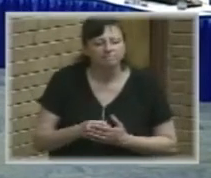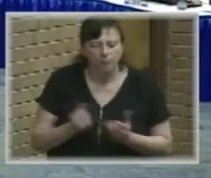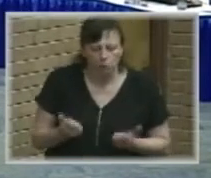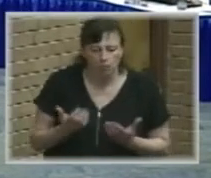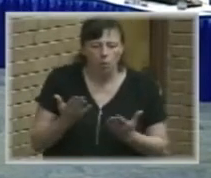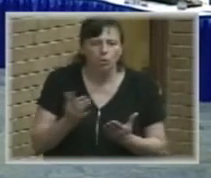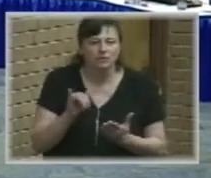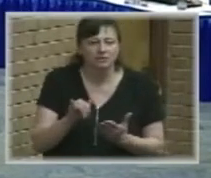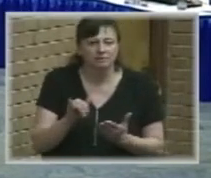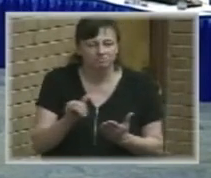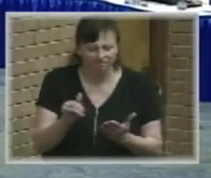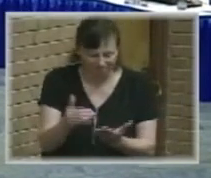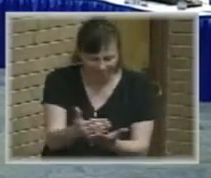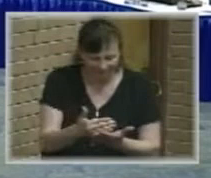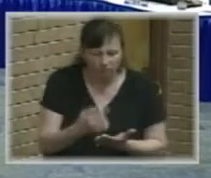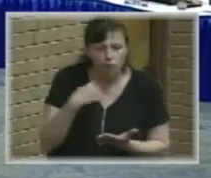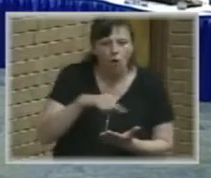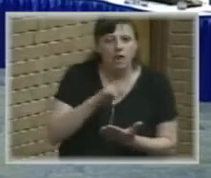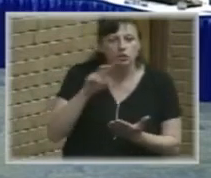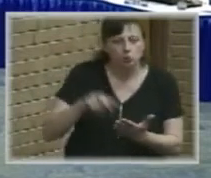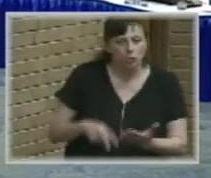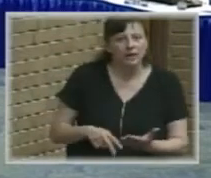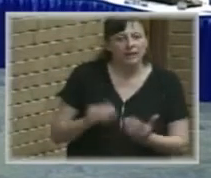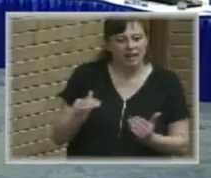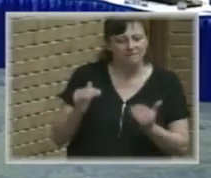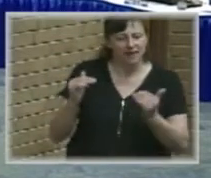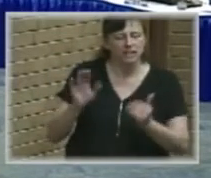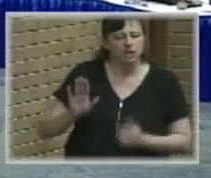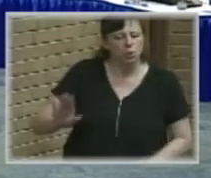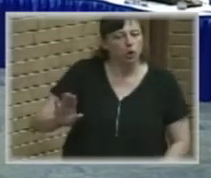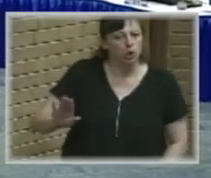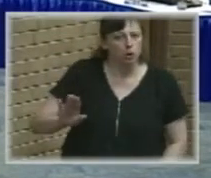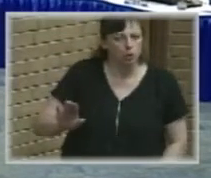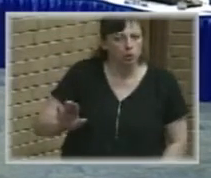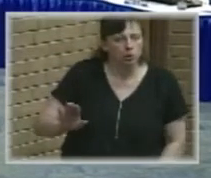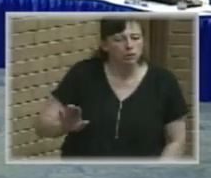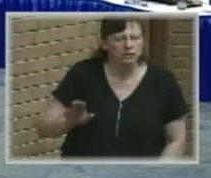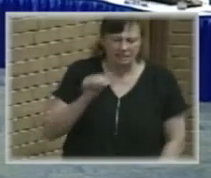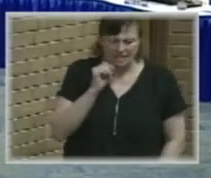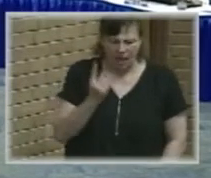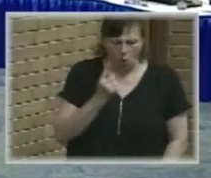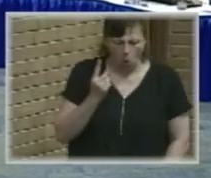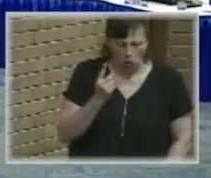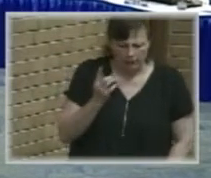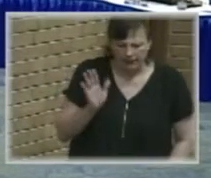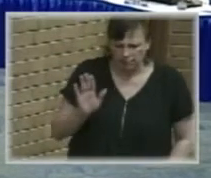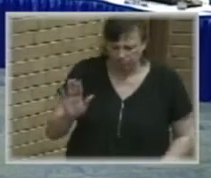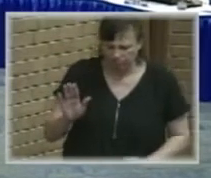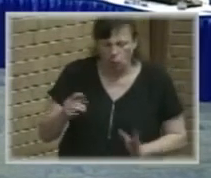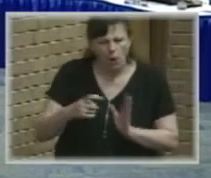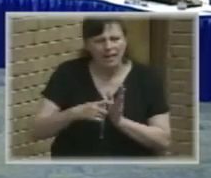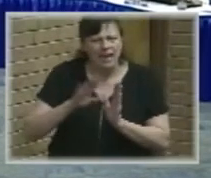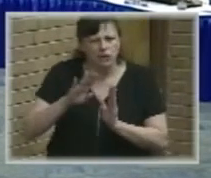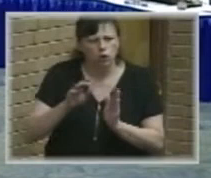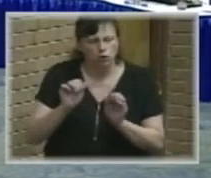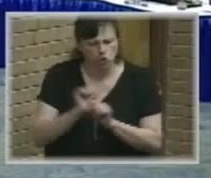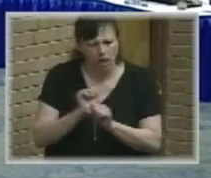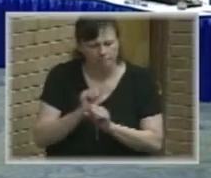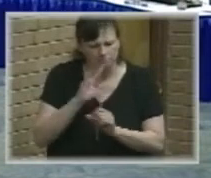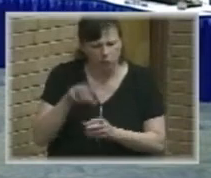proposal together, advancing her, not only, the scope of what she's doing, but we always try